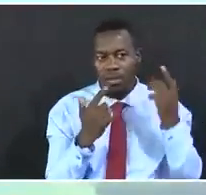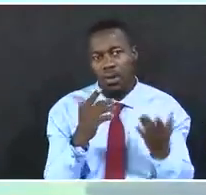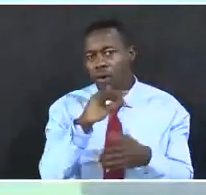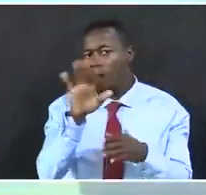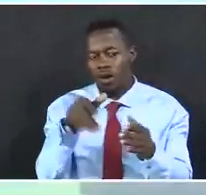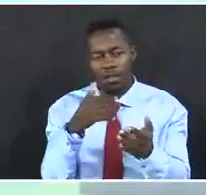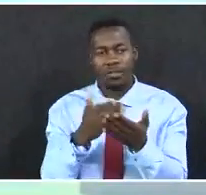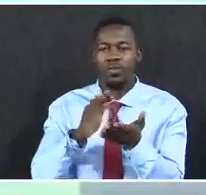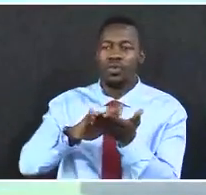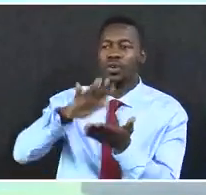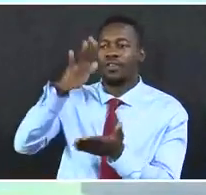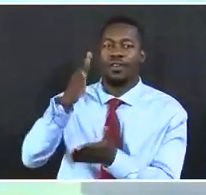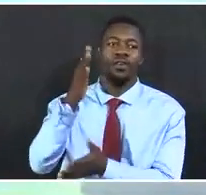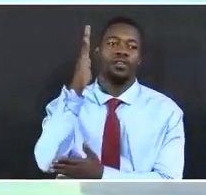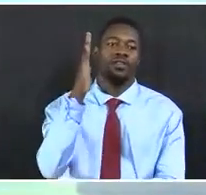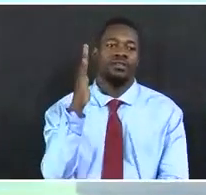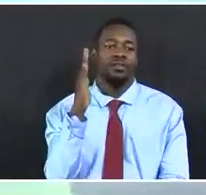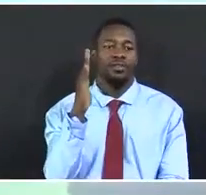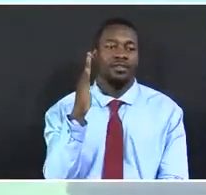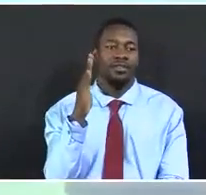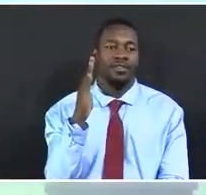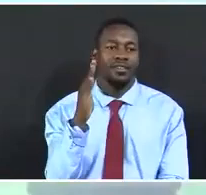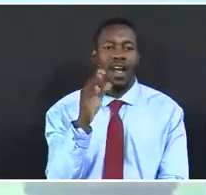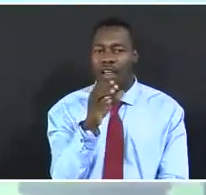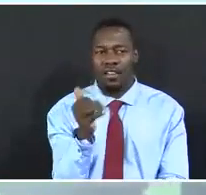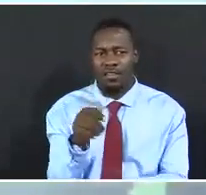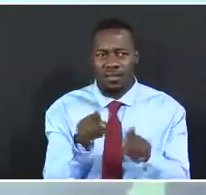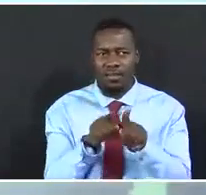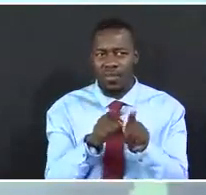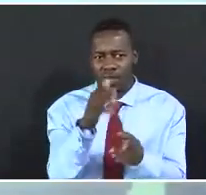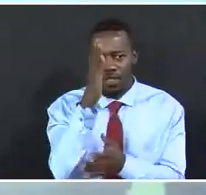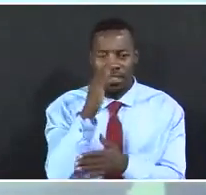those, okay, in our bodies,